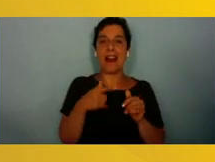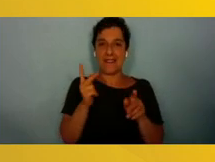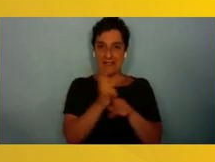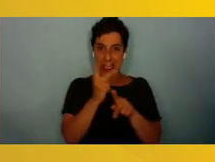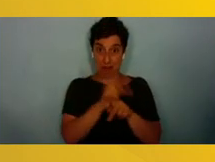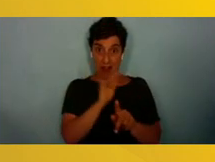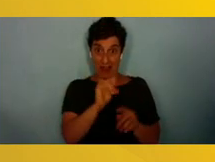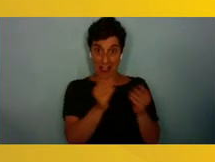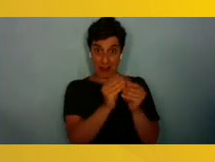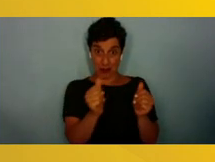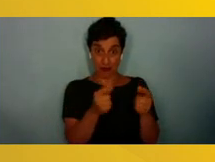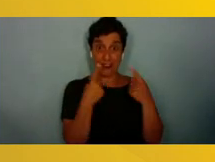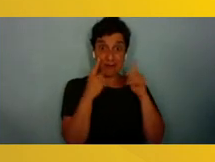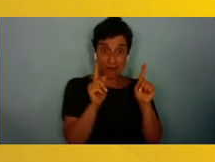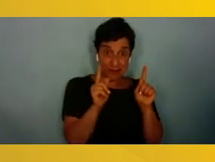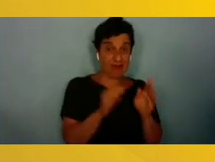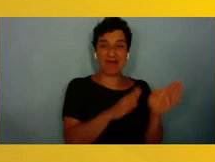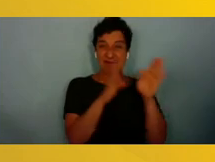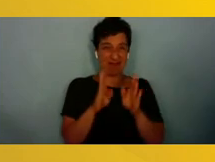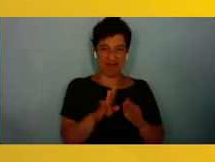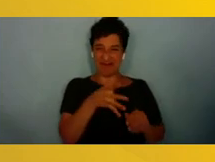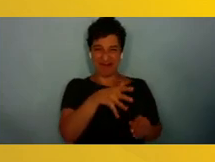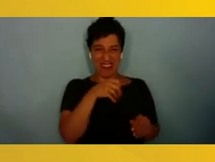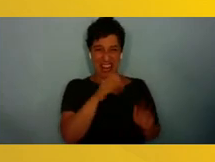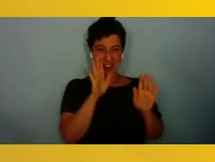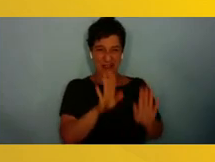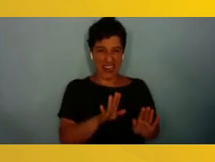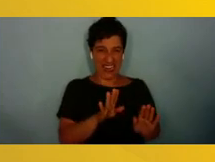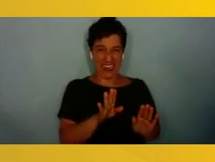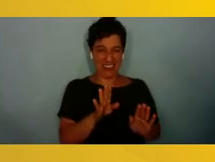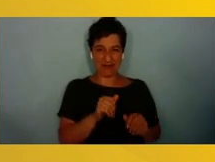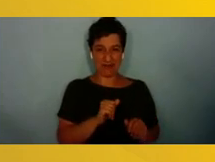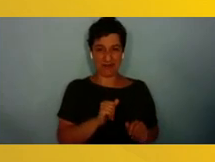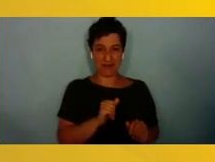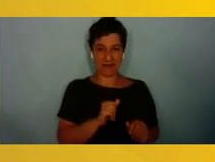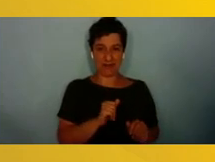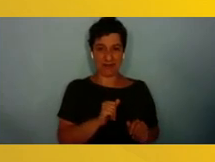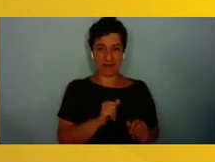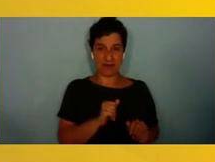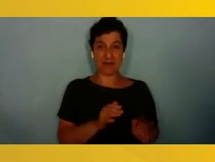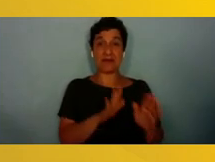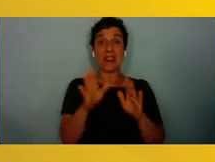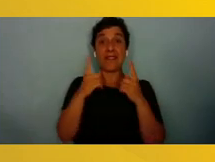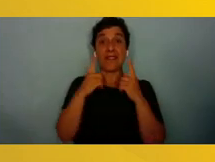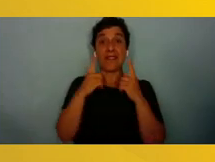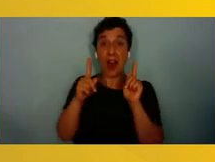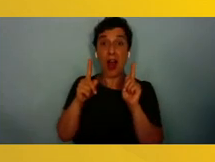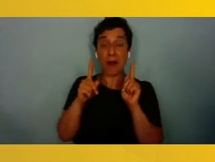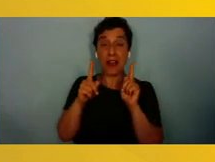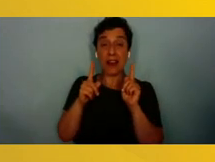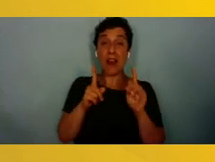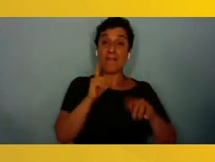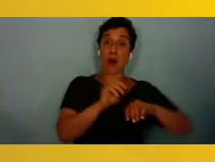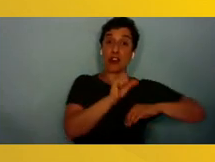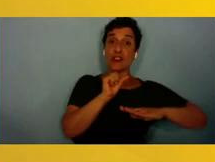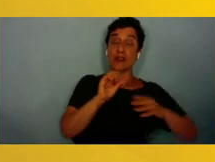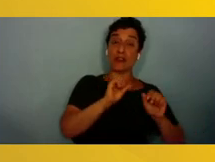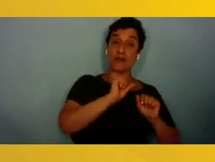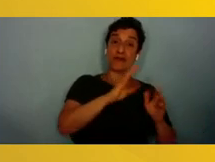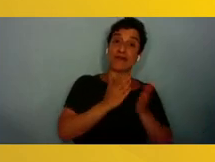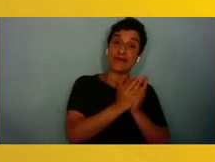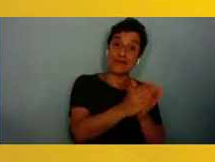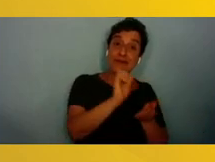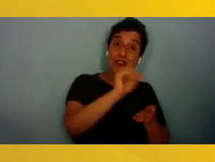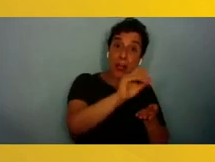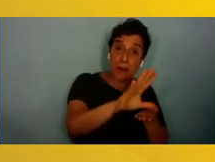This one didn't do that great at helping the whales, did okay with shipping. So maybe add a little